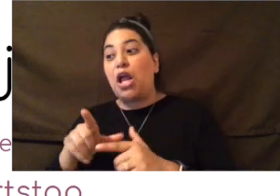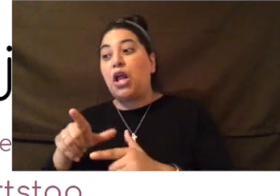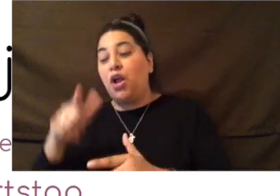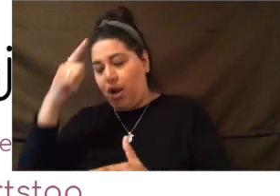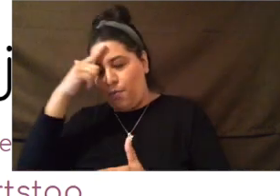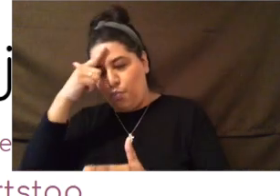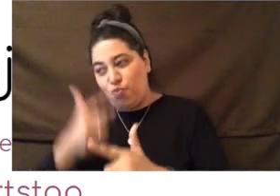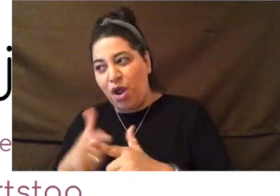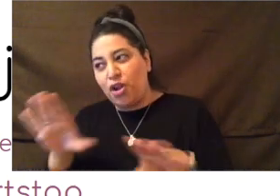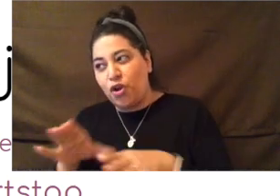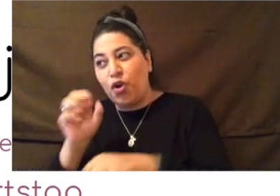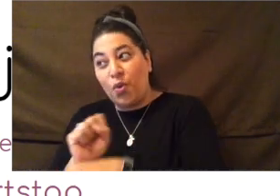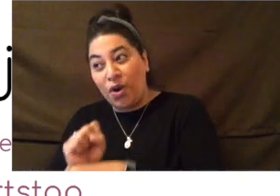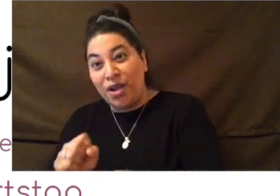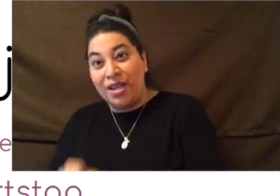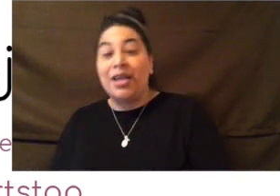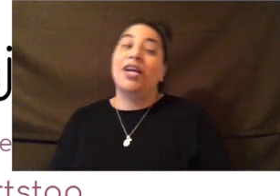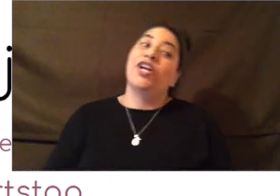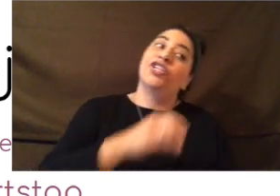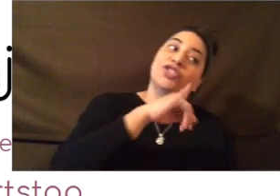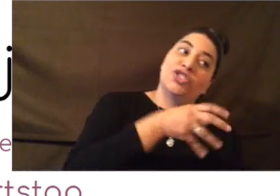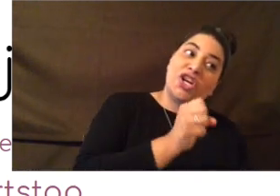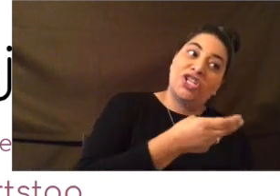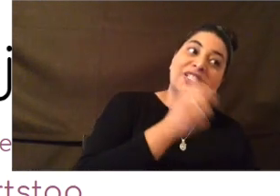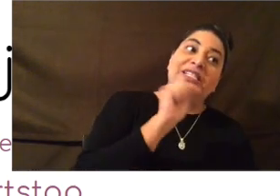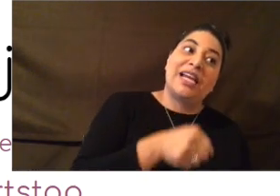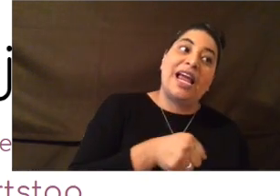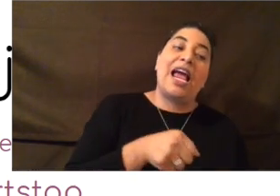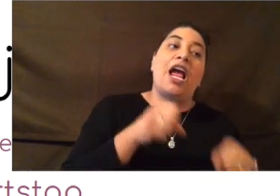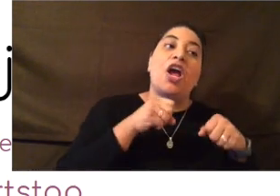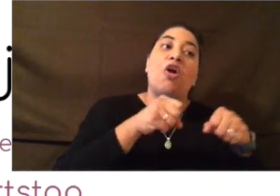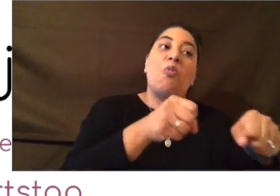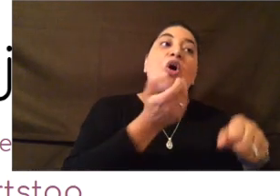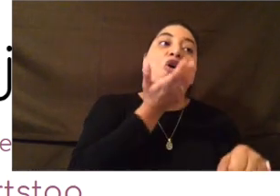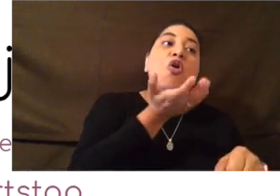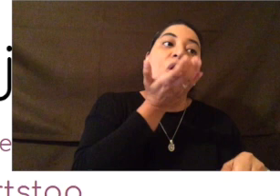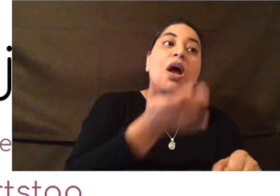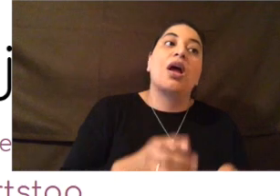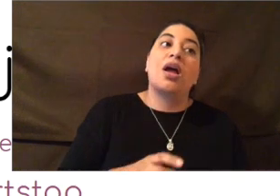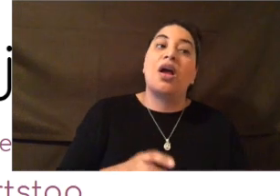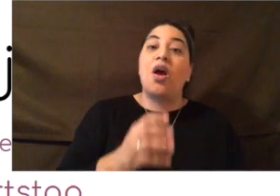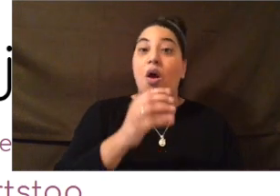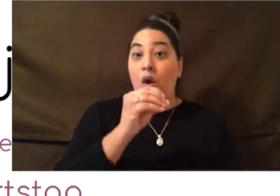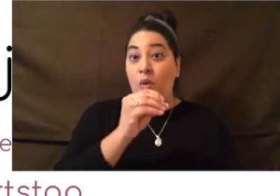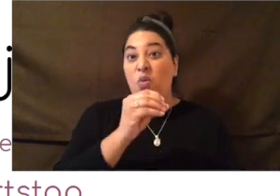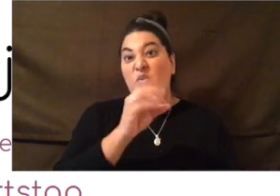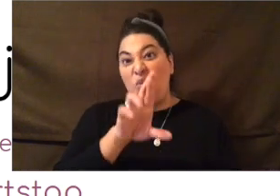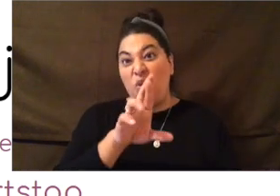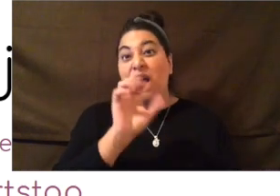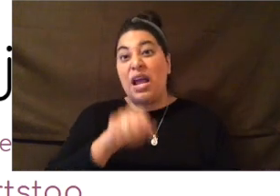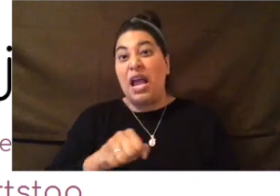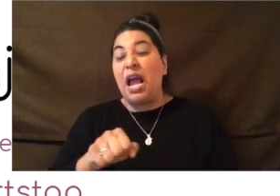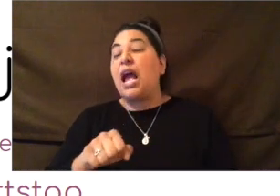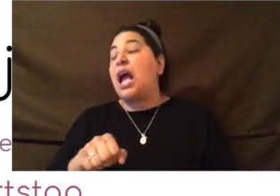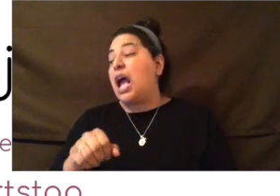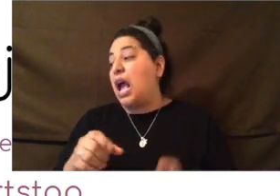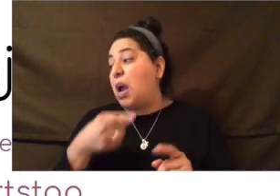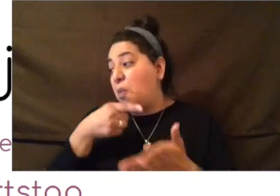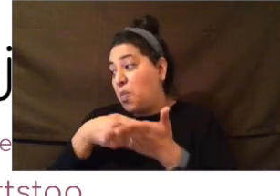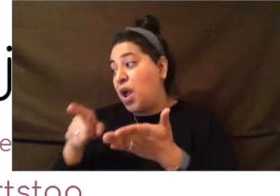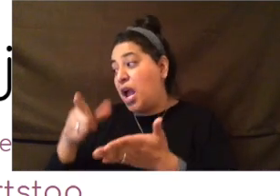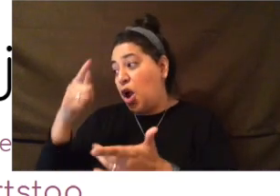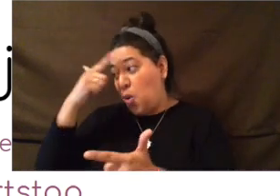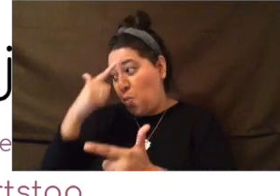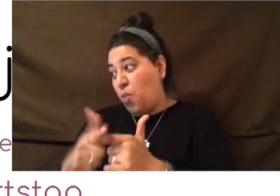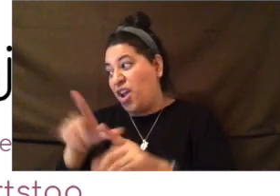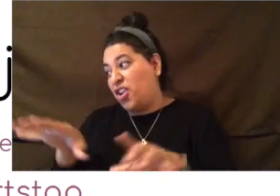to do it. Okay. So we've got a complete sentence. Josh could mow the yard. We have another complete sentence. He could pay his brother to do it.